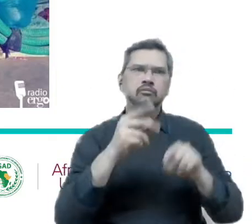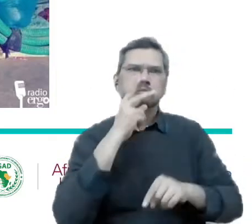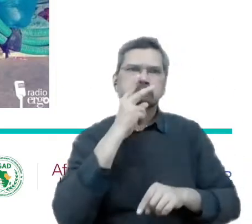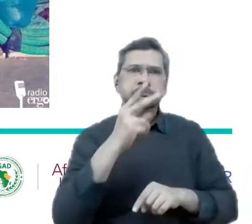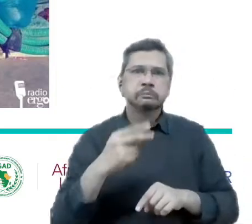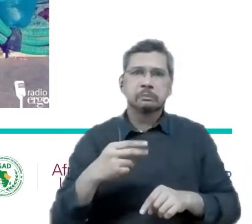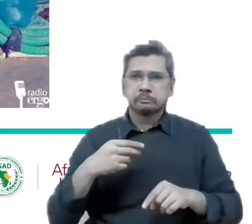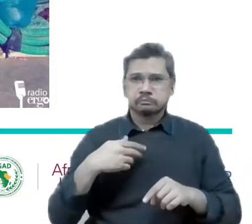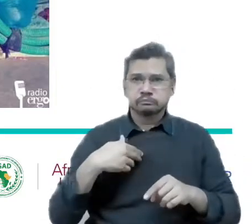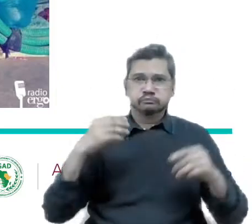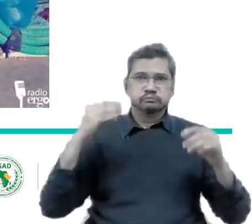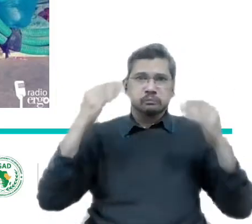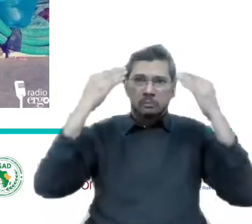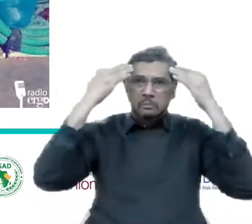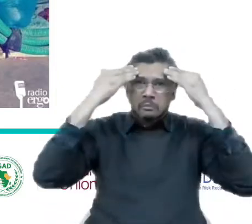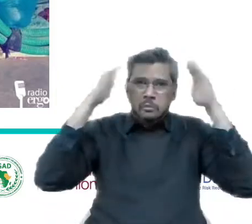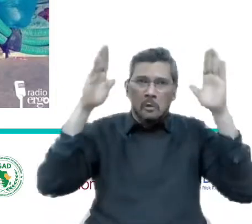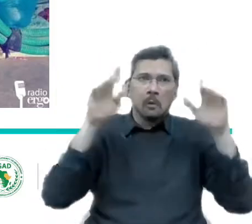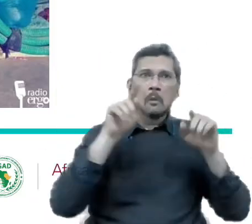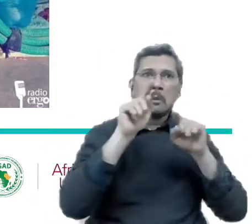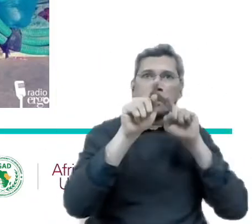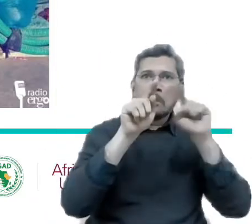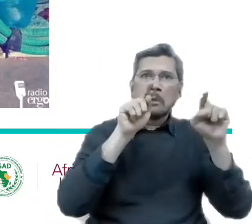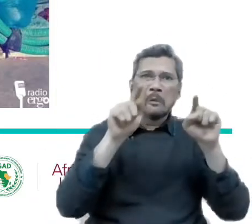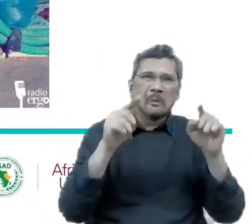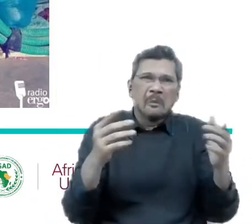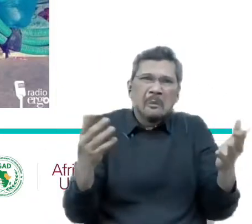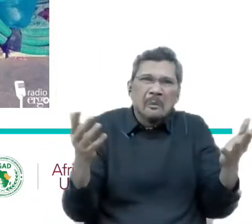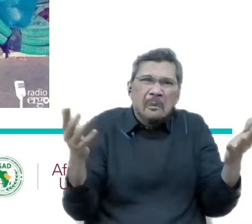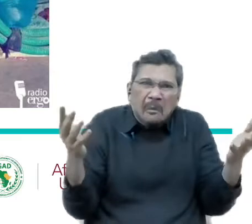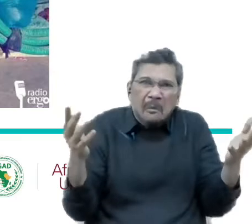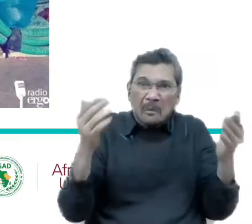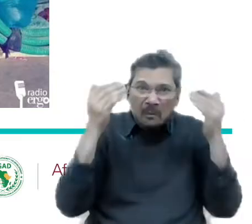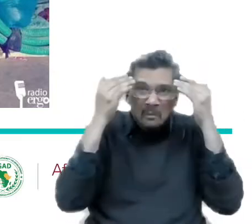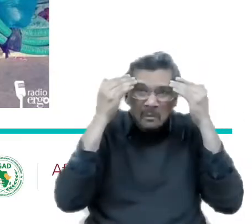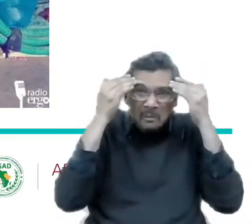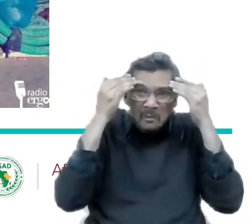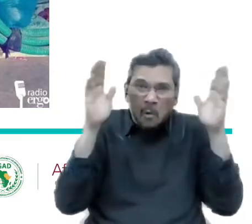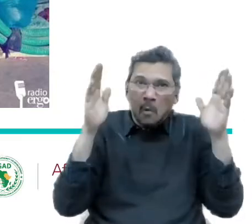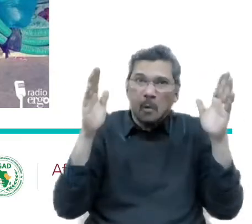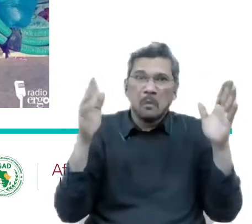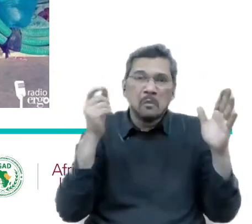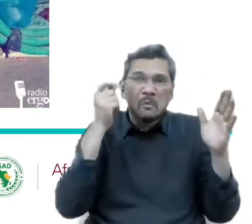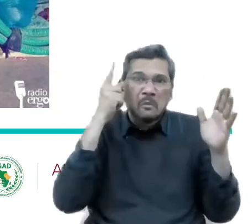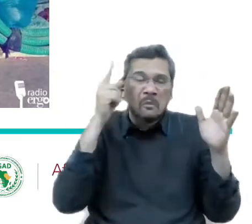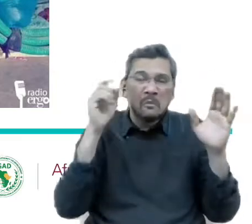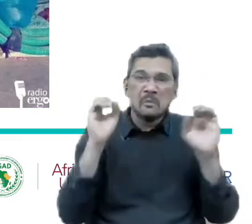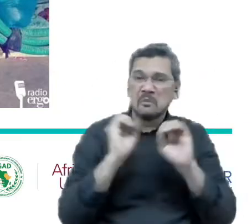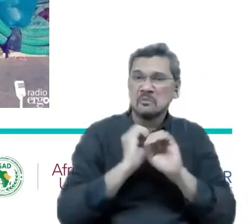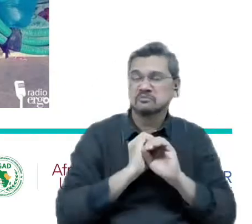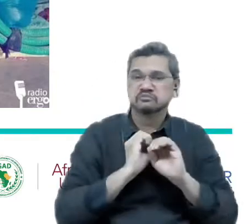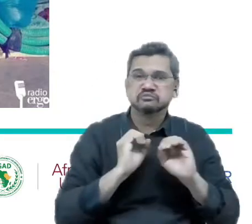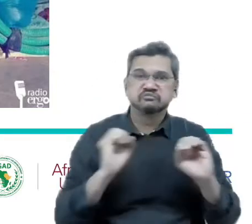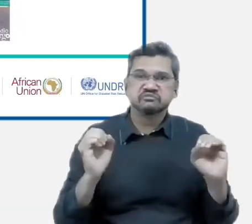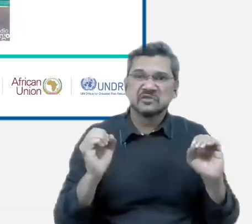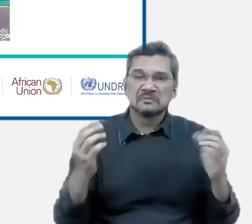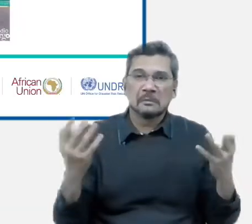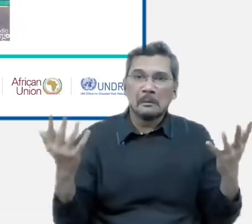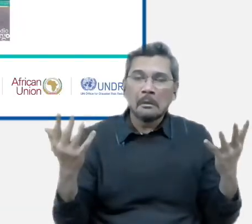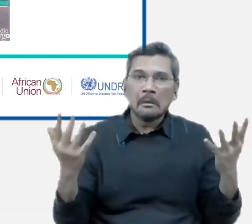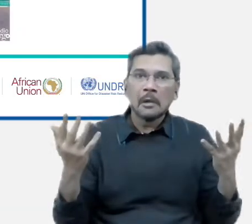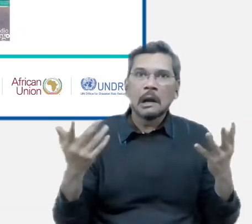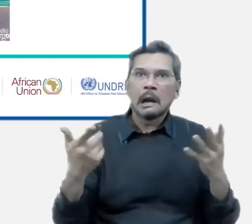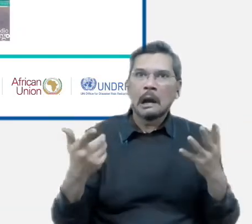piece of information would not be translatable to me as a person in a community who's potentially going to be impacted by floods.